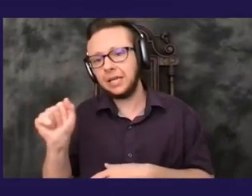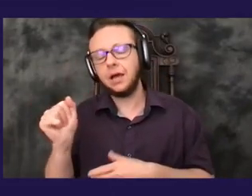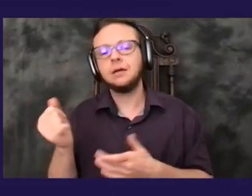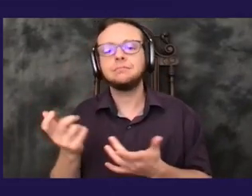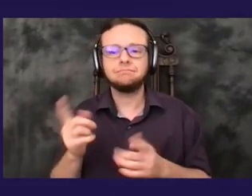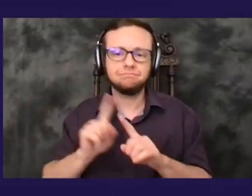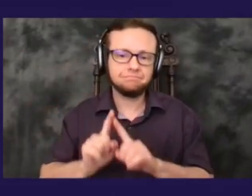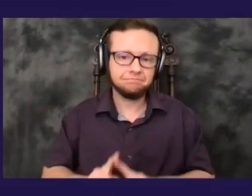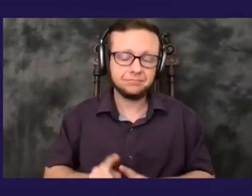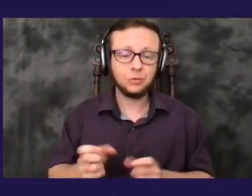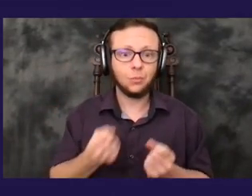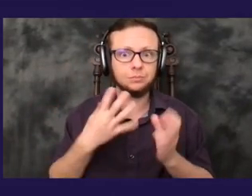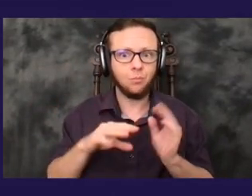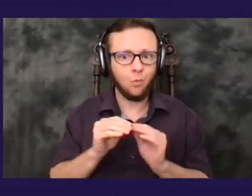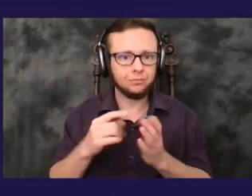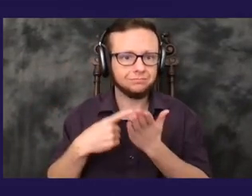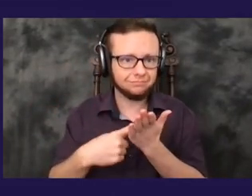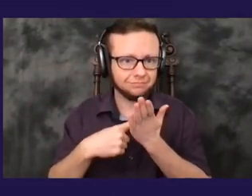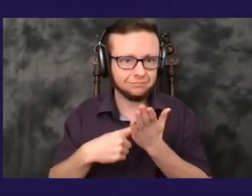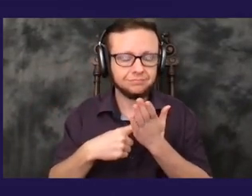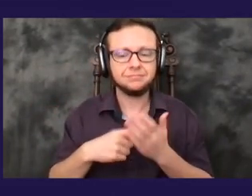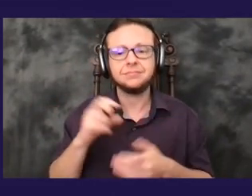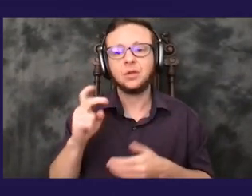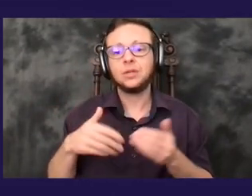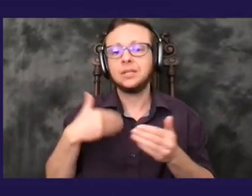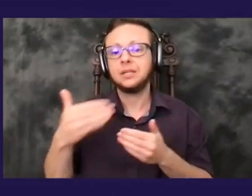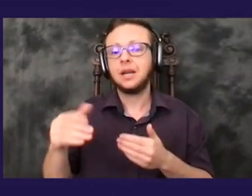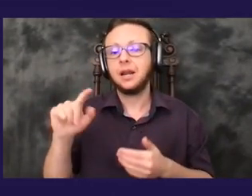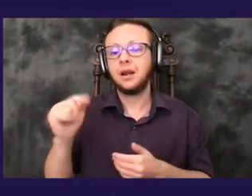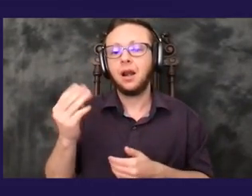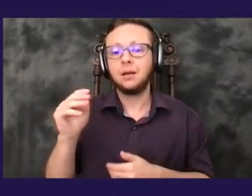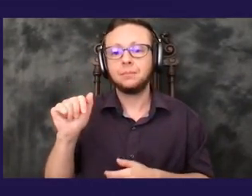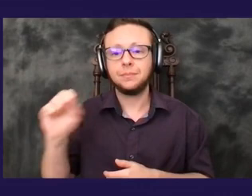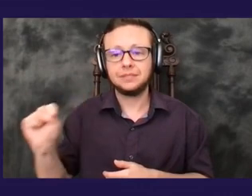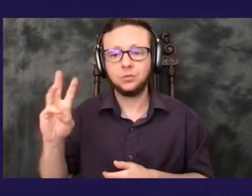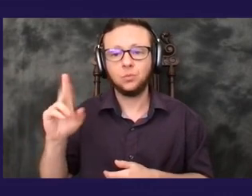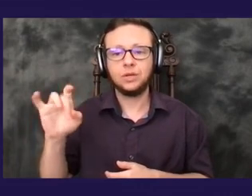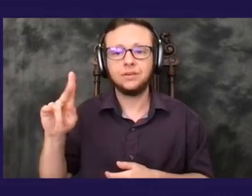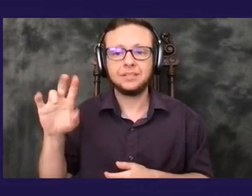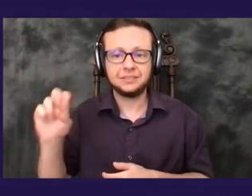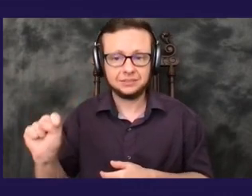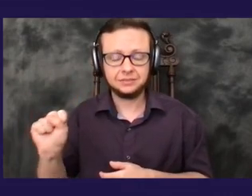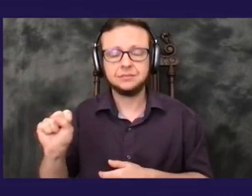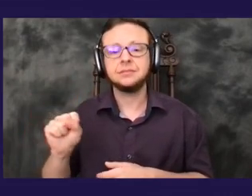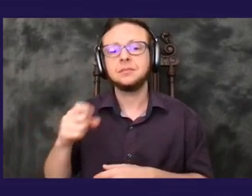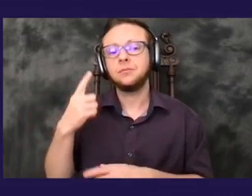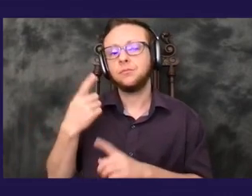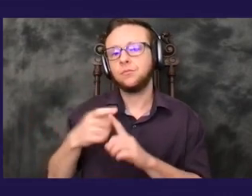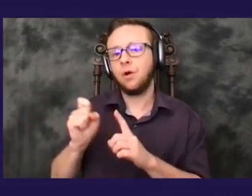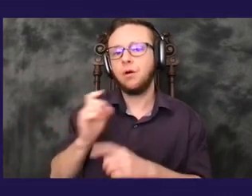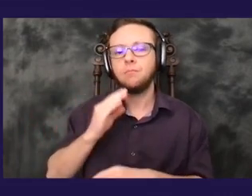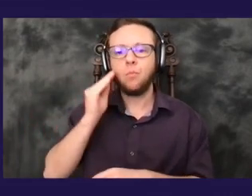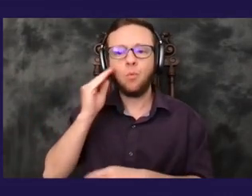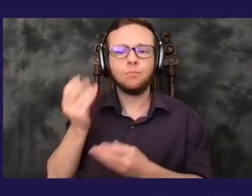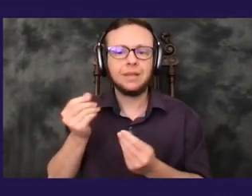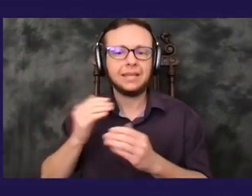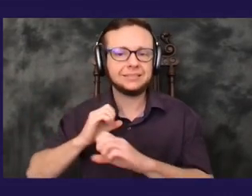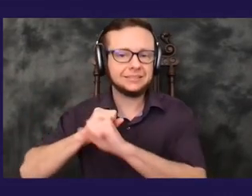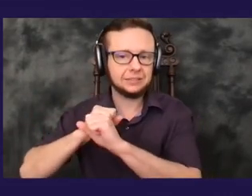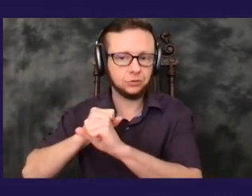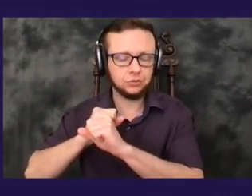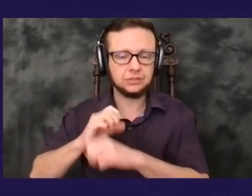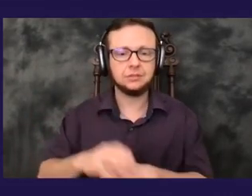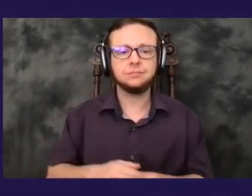So let's go next to Thomas Wilkinson from the U.S. Department of Homeland Security. Really, this also thinking